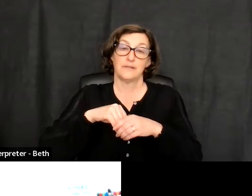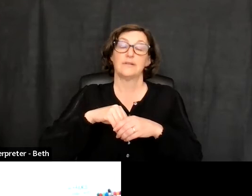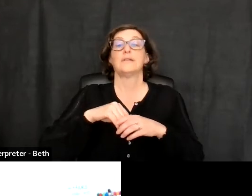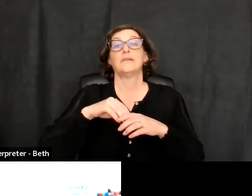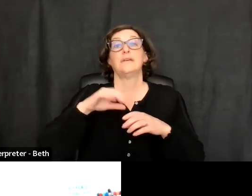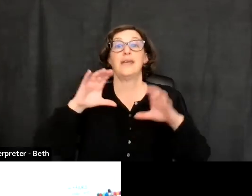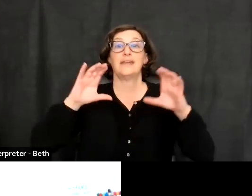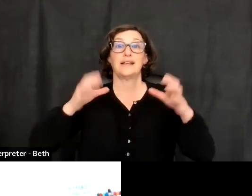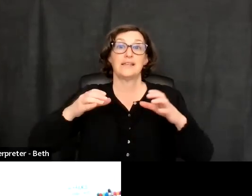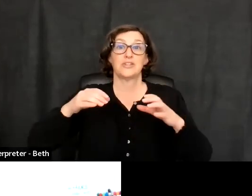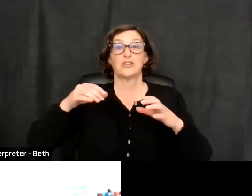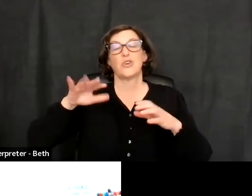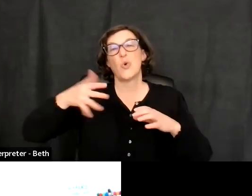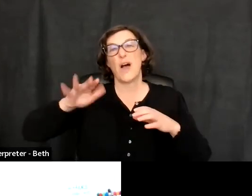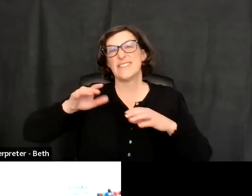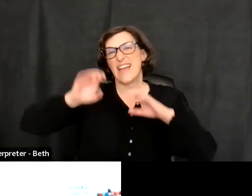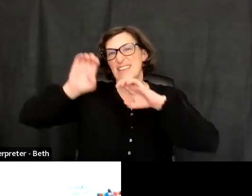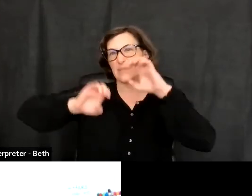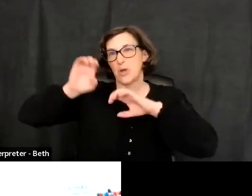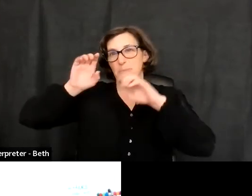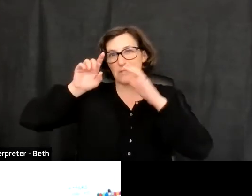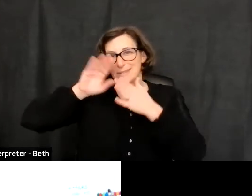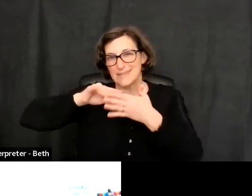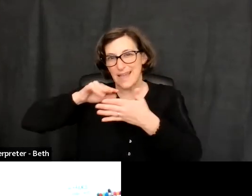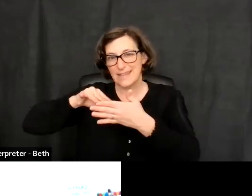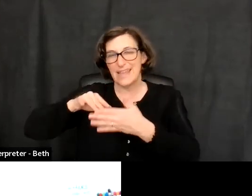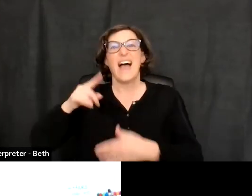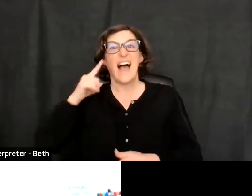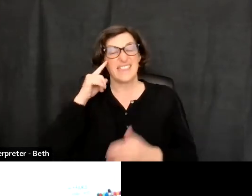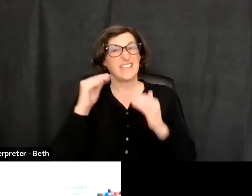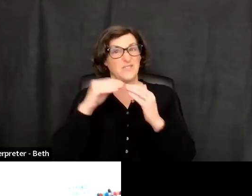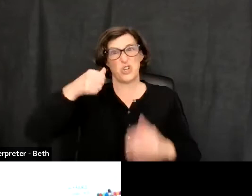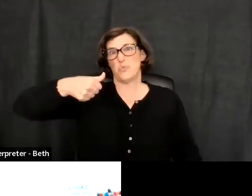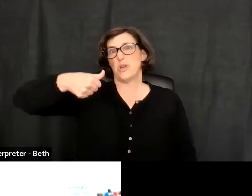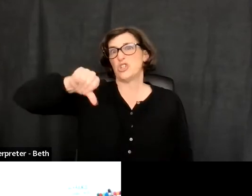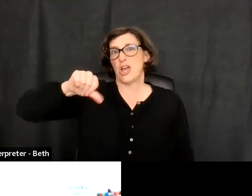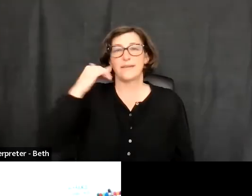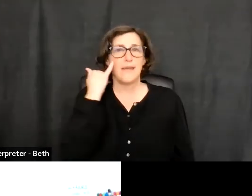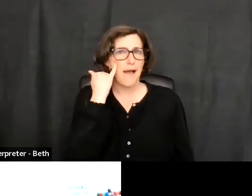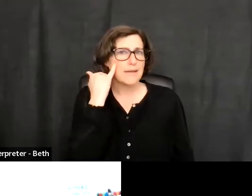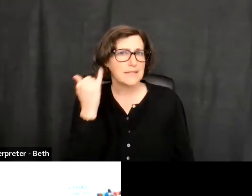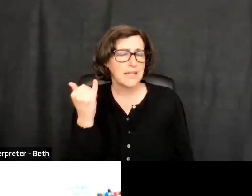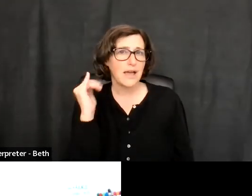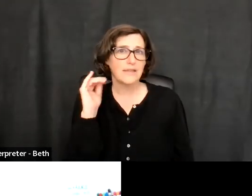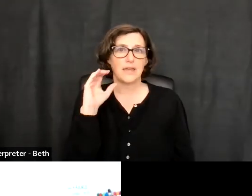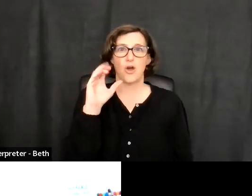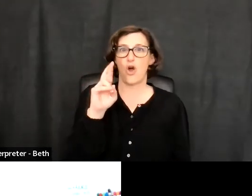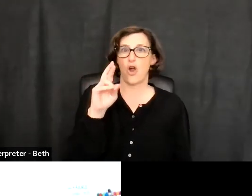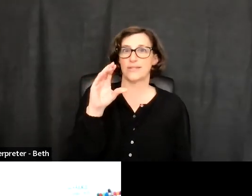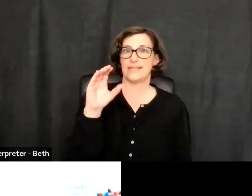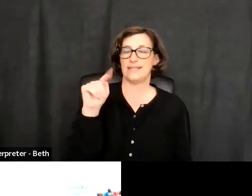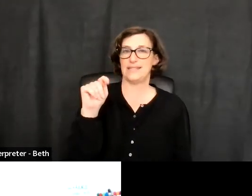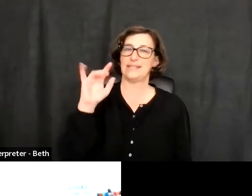a cluster quasi-experimental study. I think it is fair to reject the notion that RCTs are the